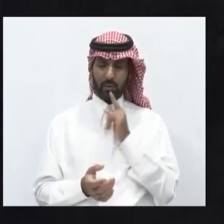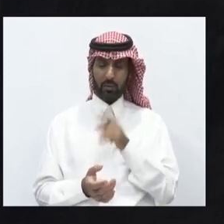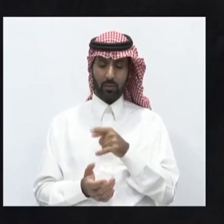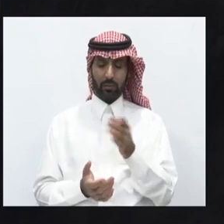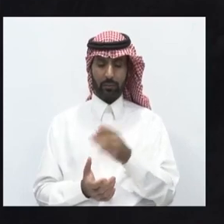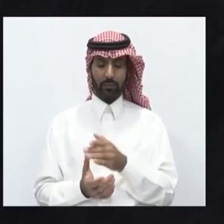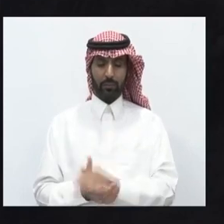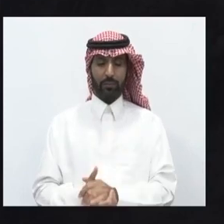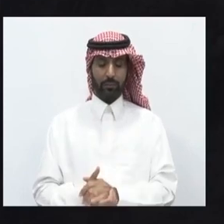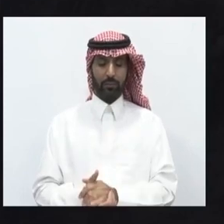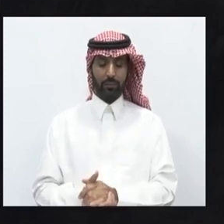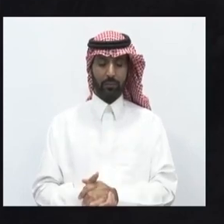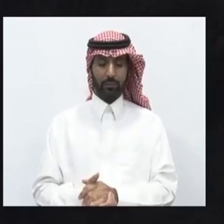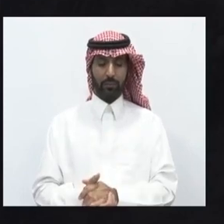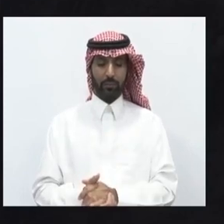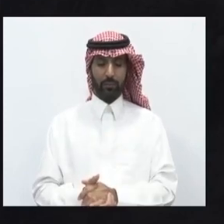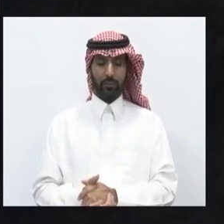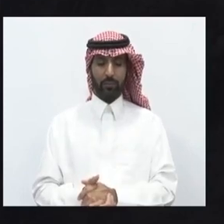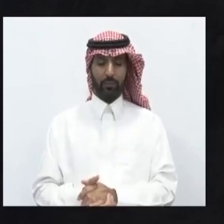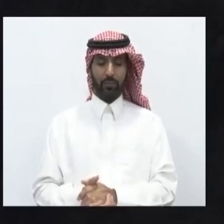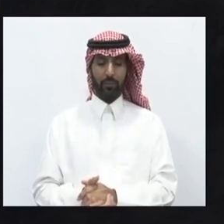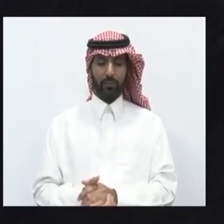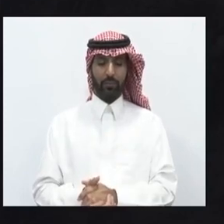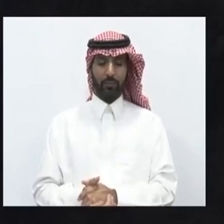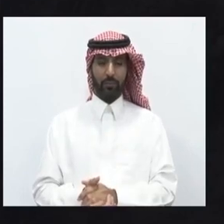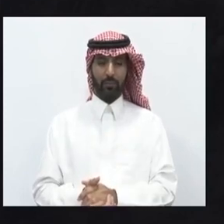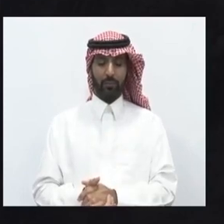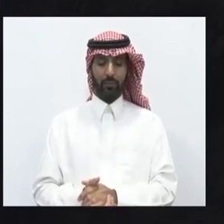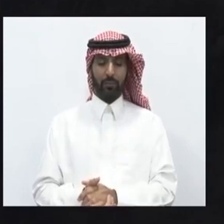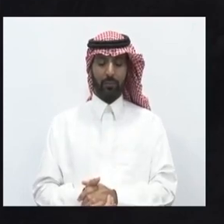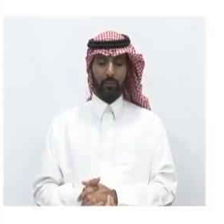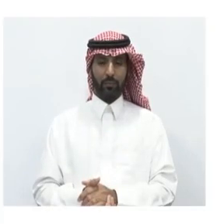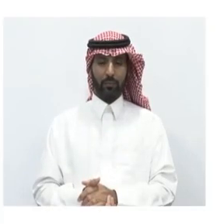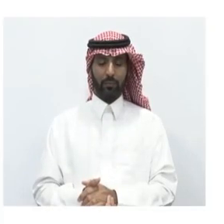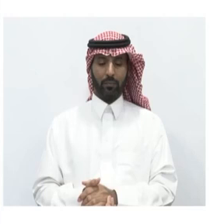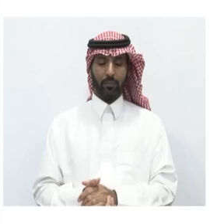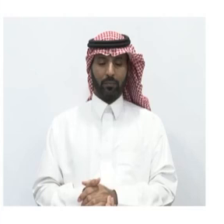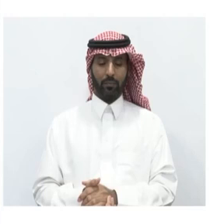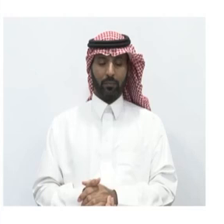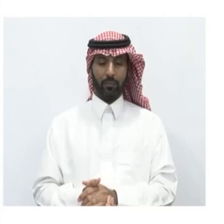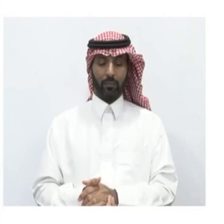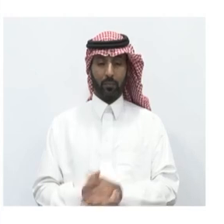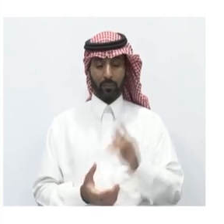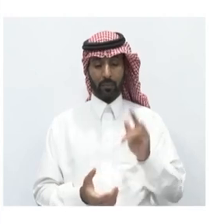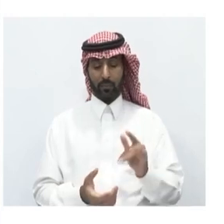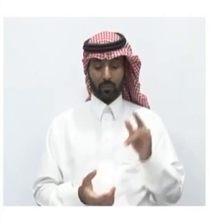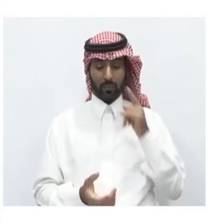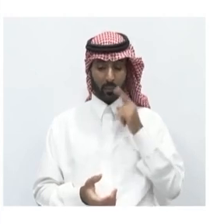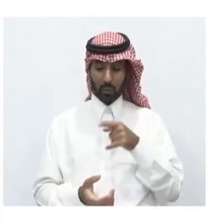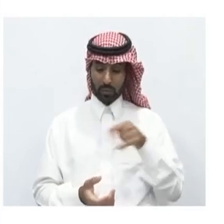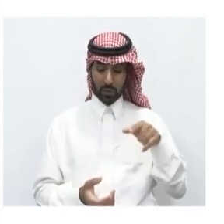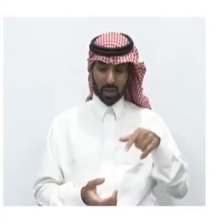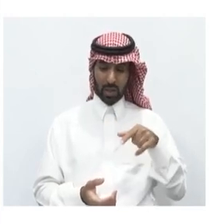passenger ending up getting what he wants? Yes, the passenger was in the wrong